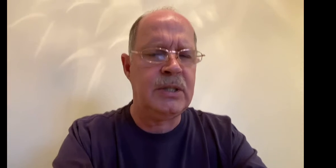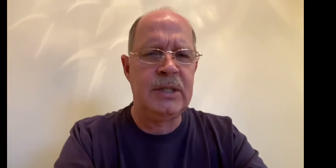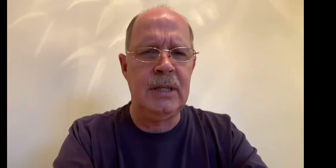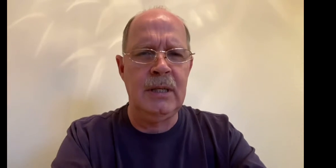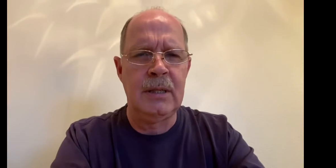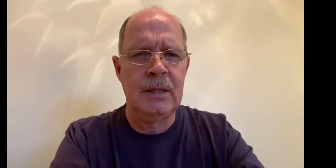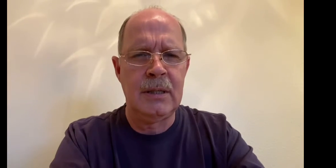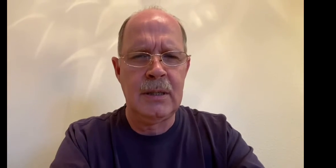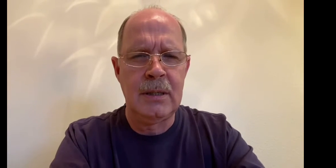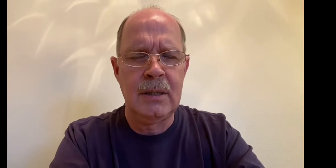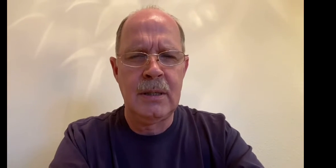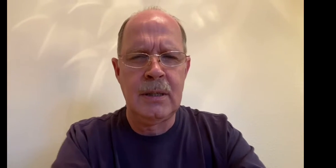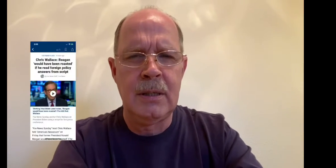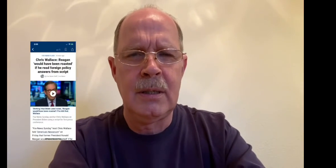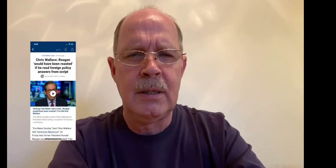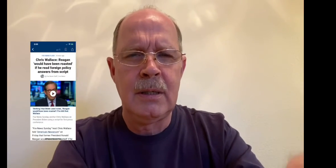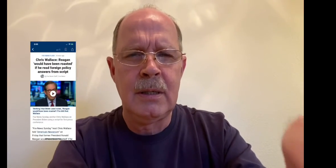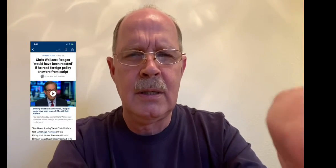Let's see.